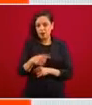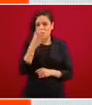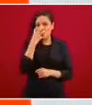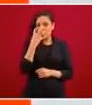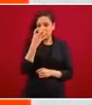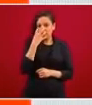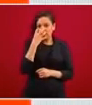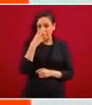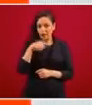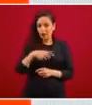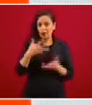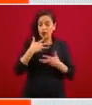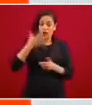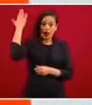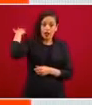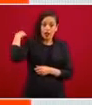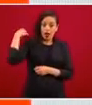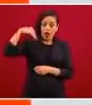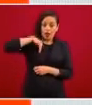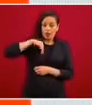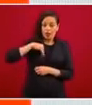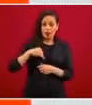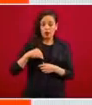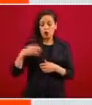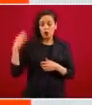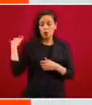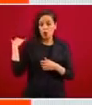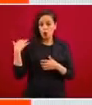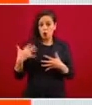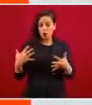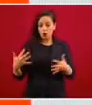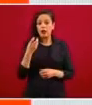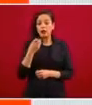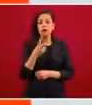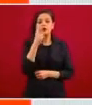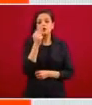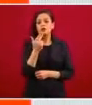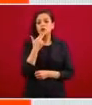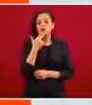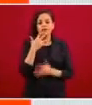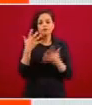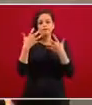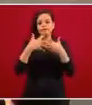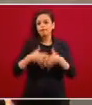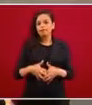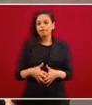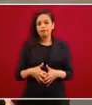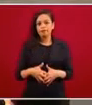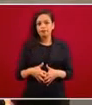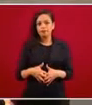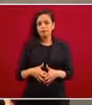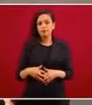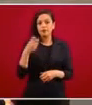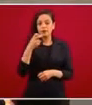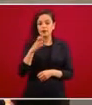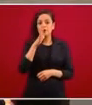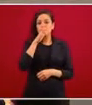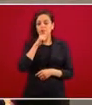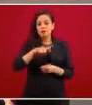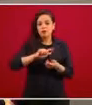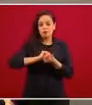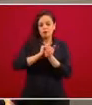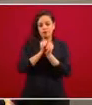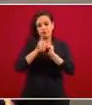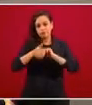of oxygen for carbon dioxide happens stops working. So this